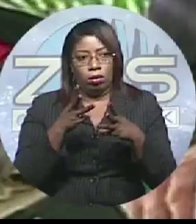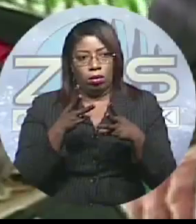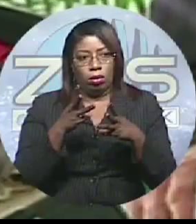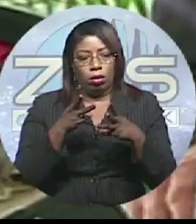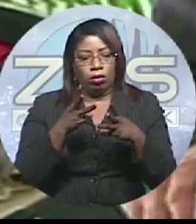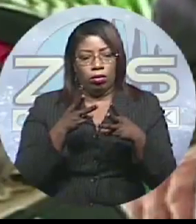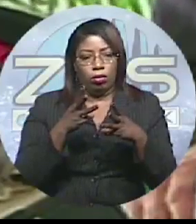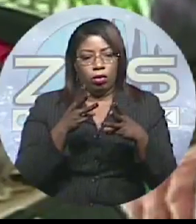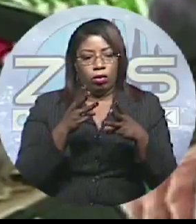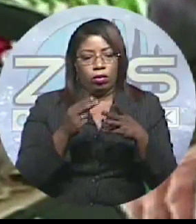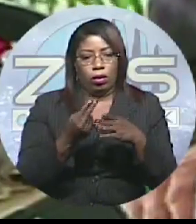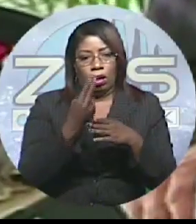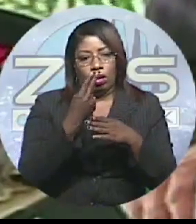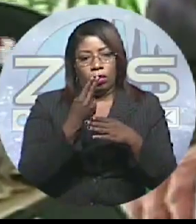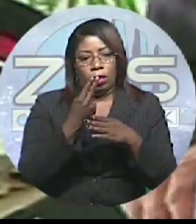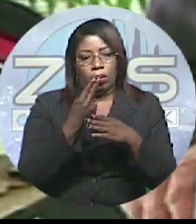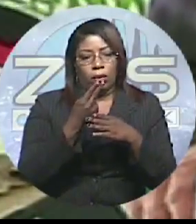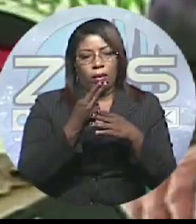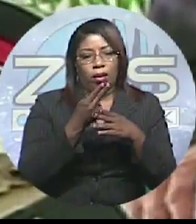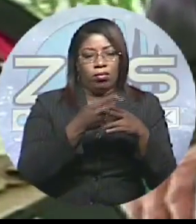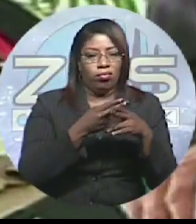temporary facility,